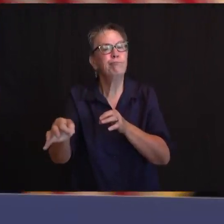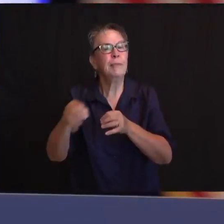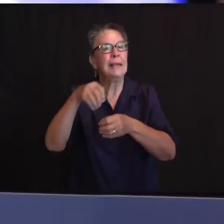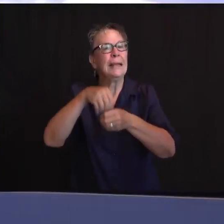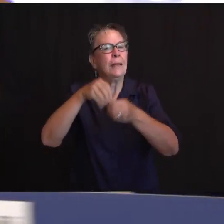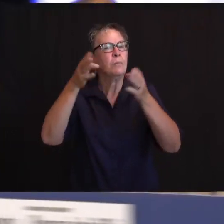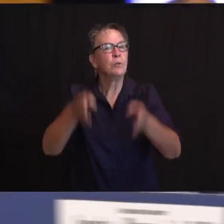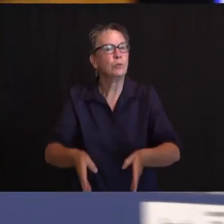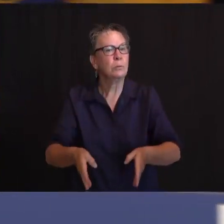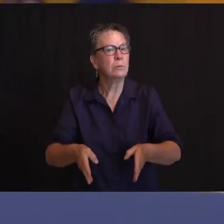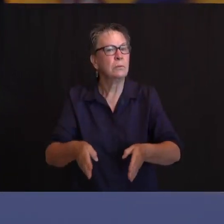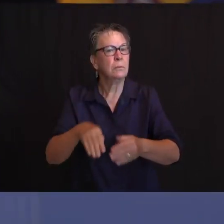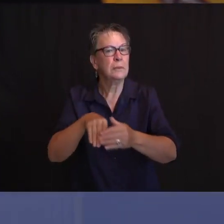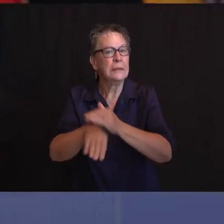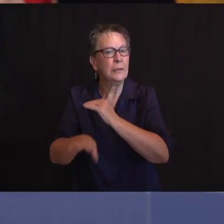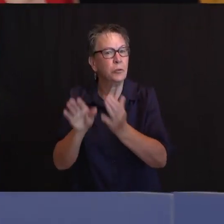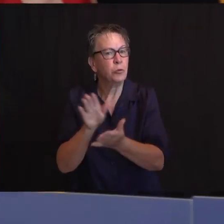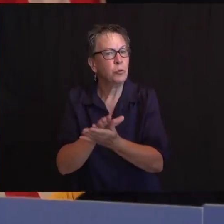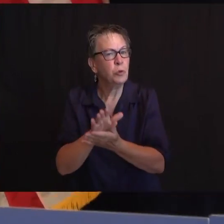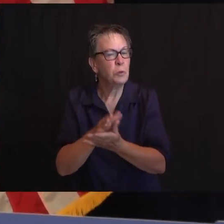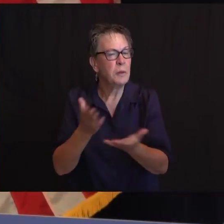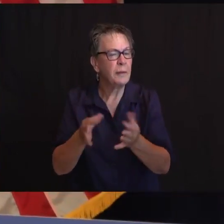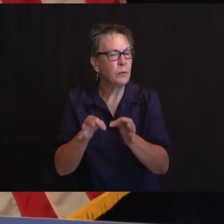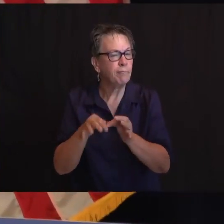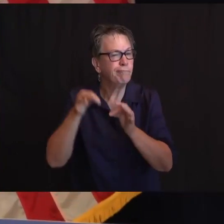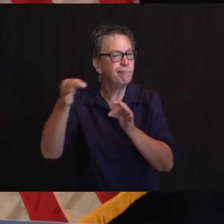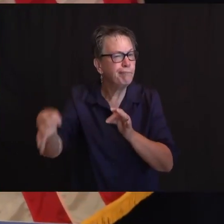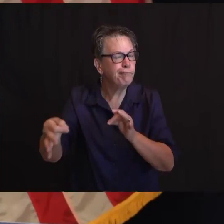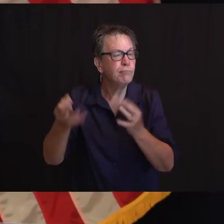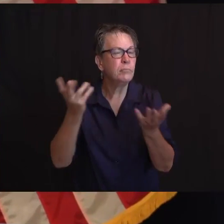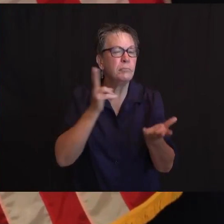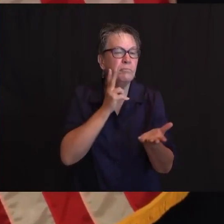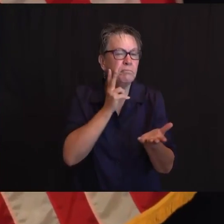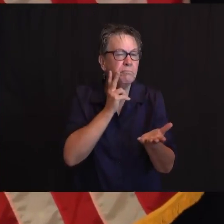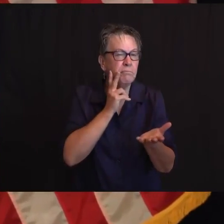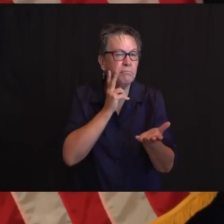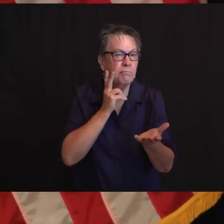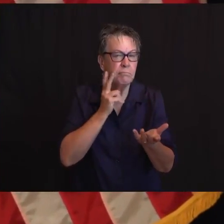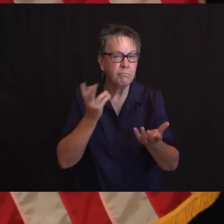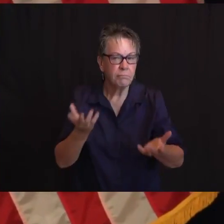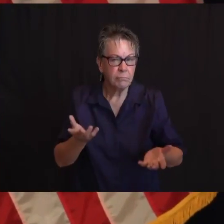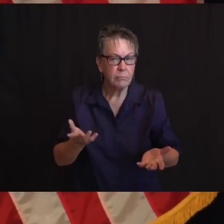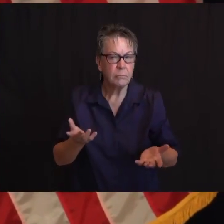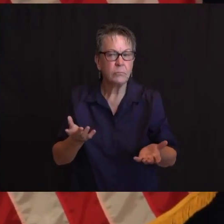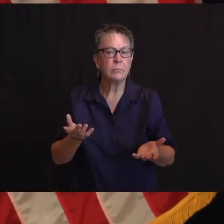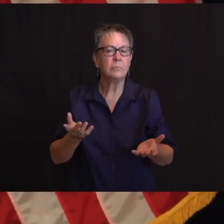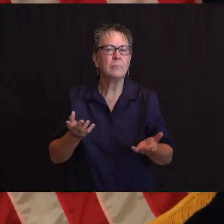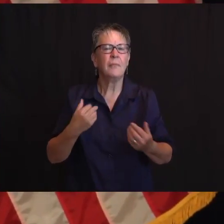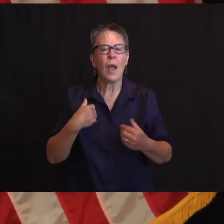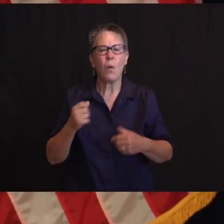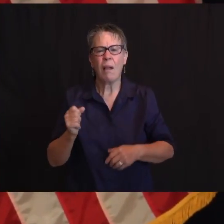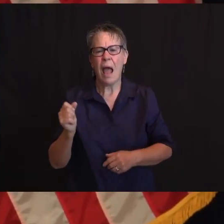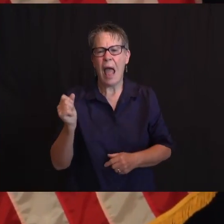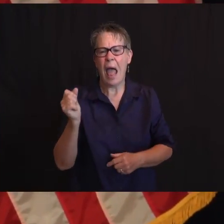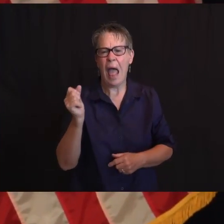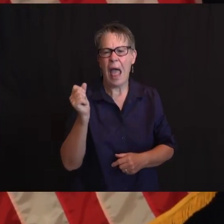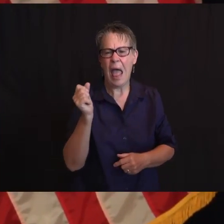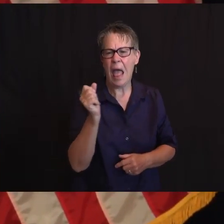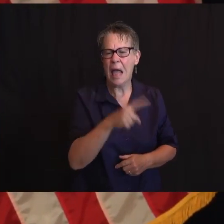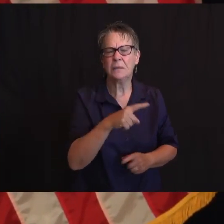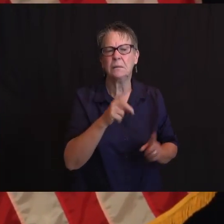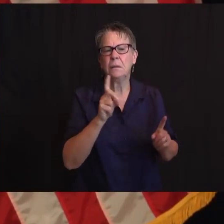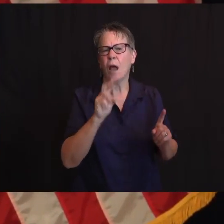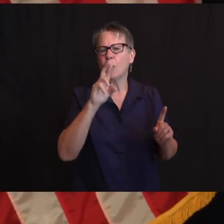go right to the experts all the way to the end of the table here. So we do hope that school districts are already familiar with the indoor air quality standard